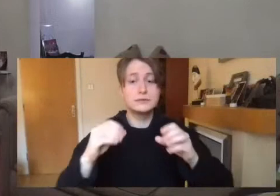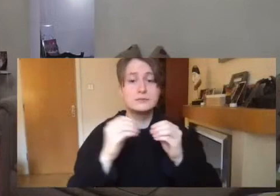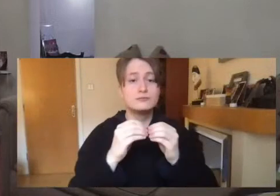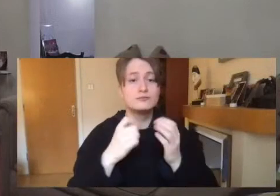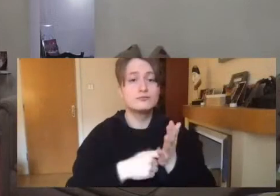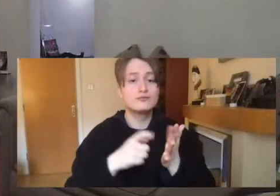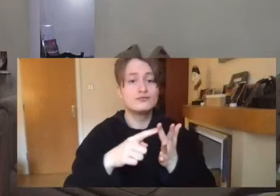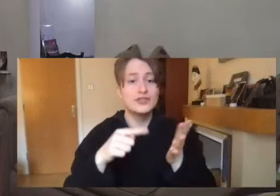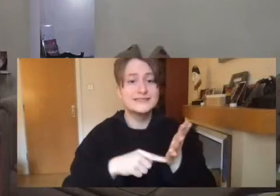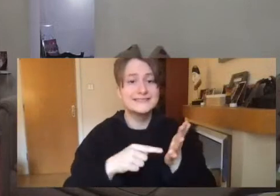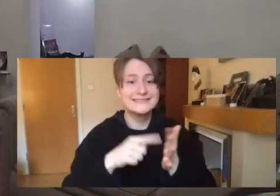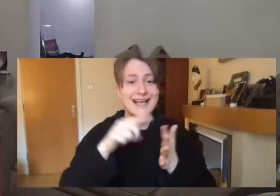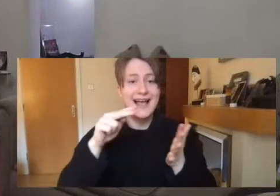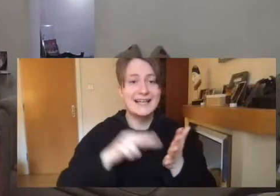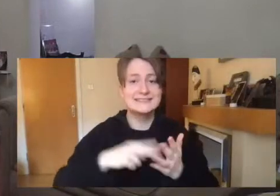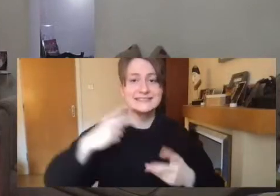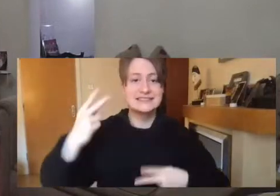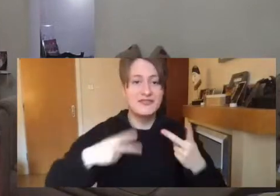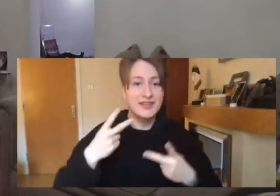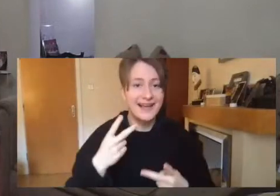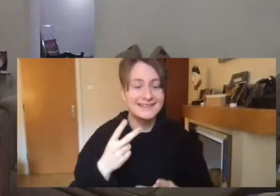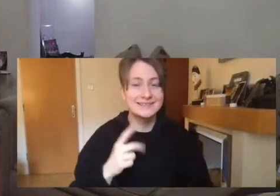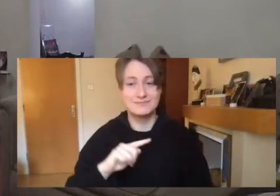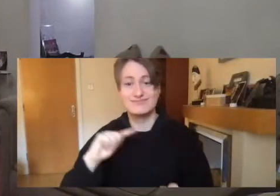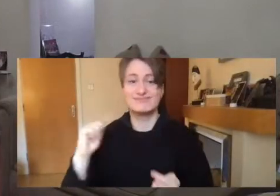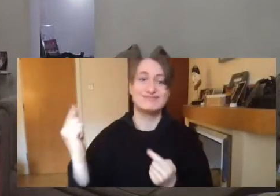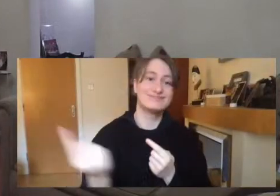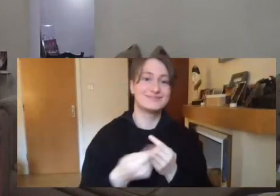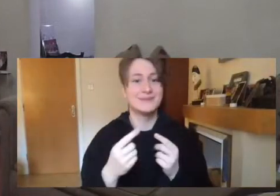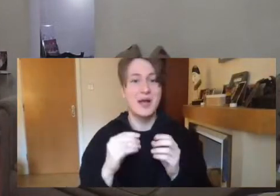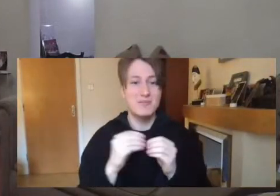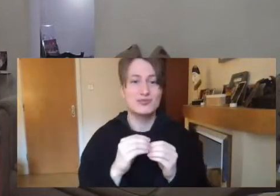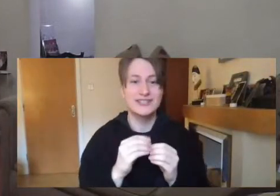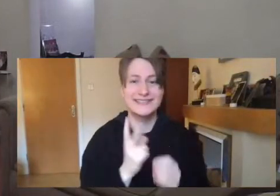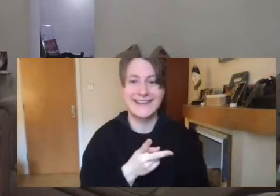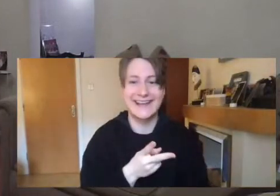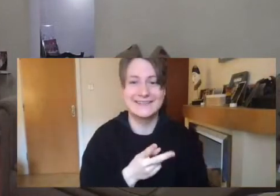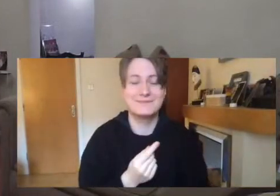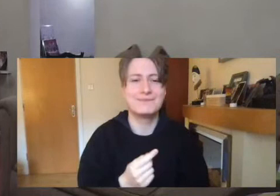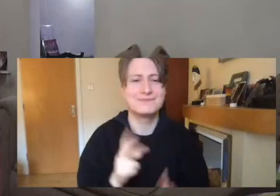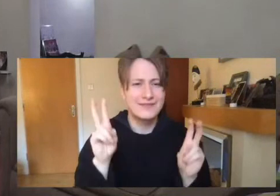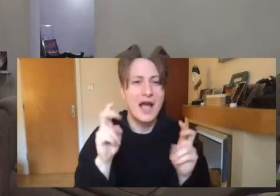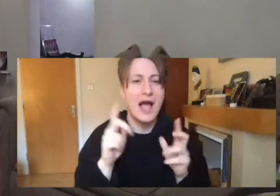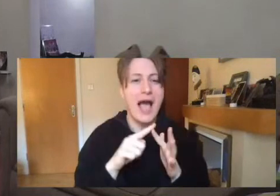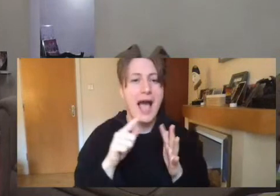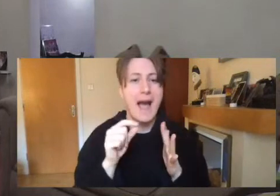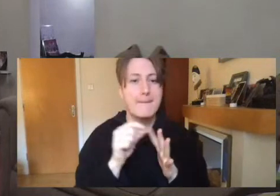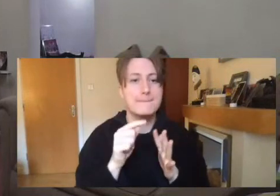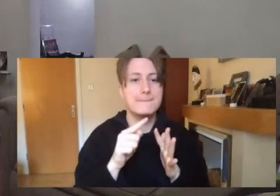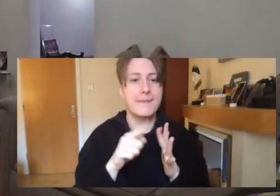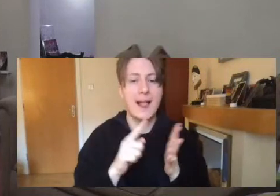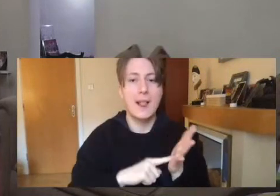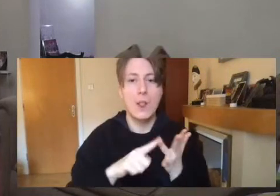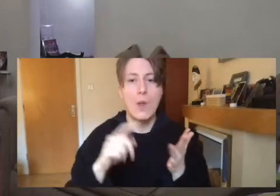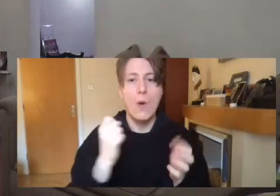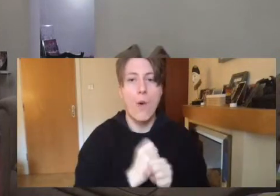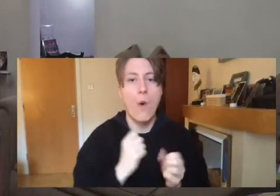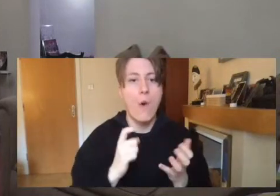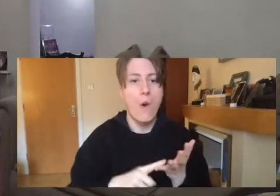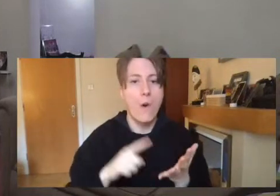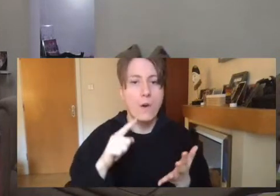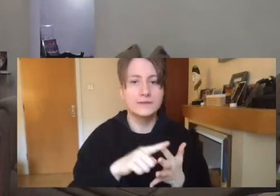the Serenade by Britten. So I hope that this has been an interesting and